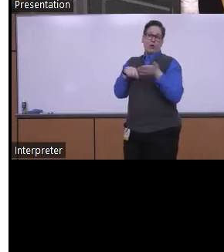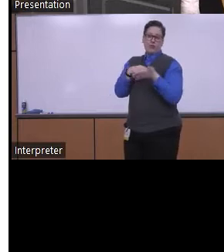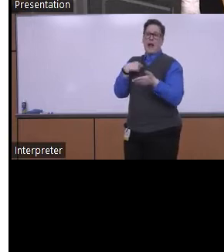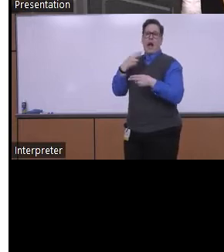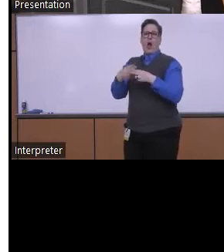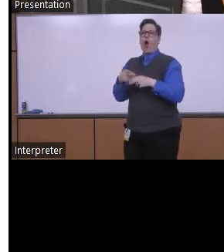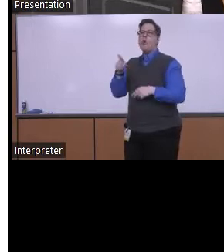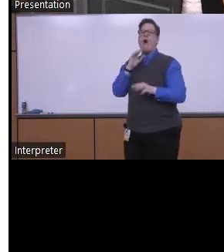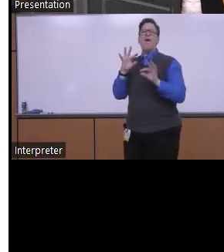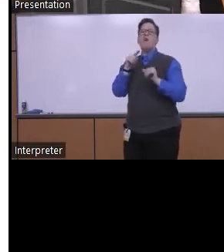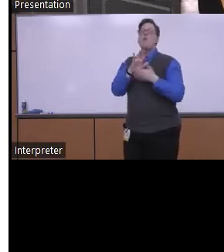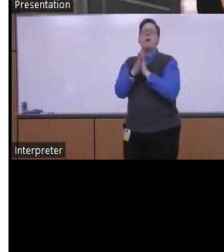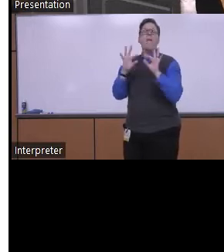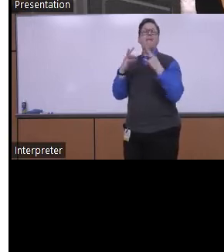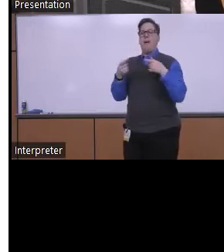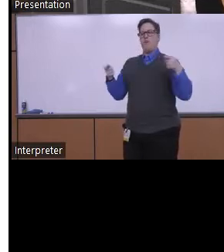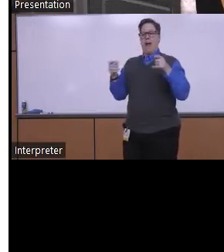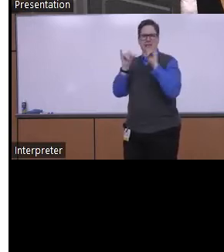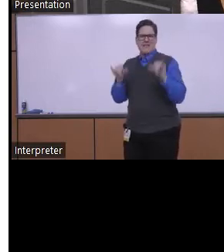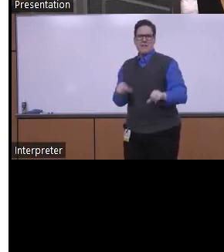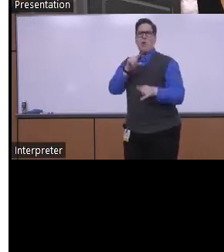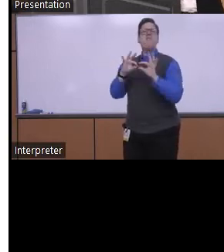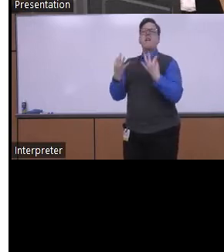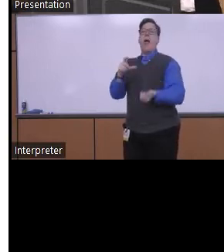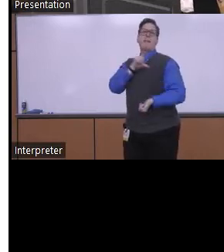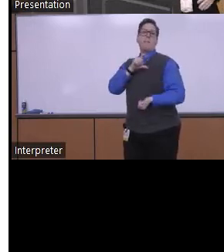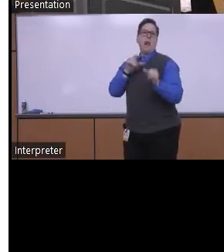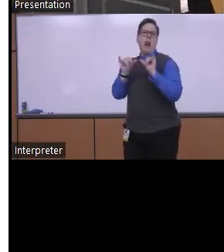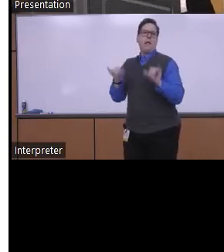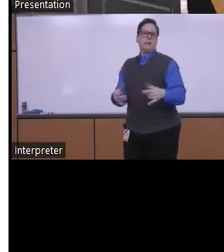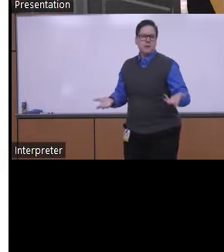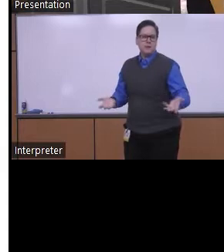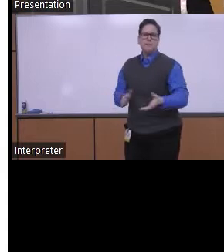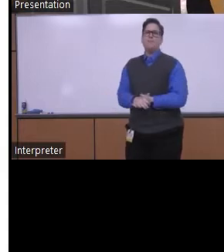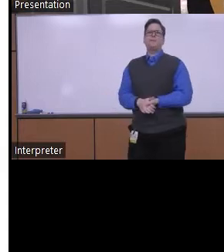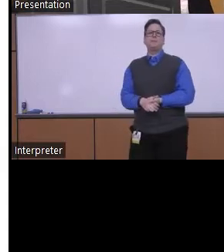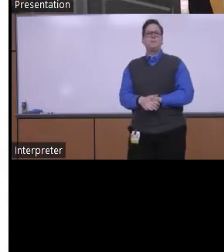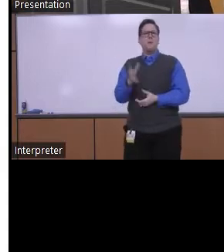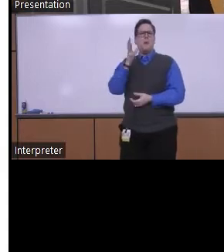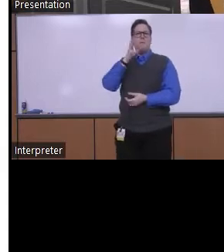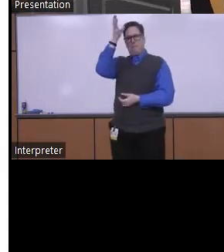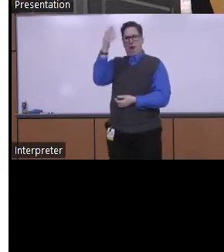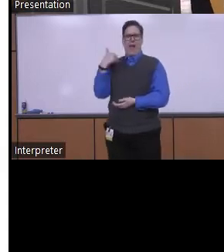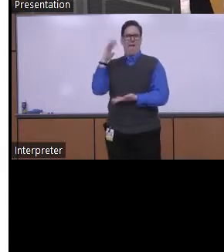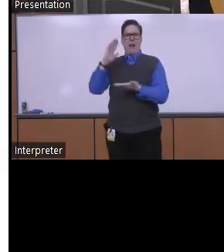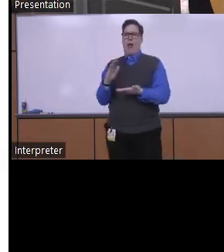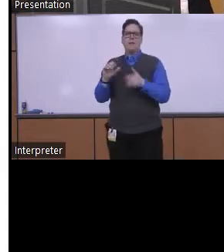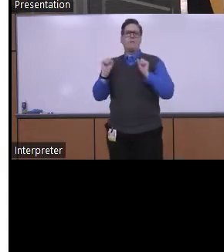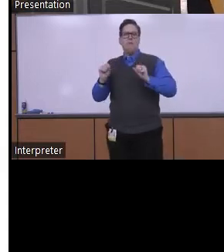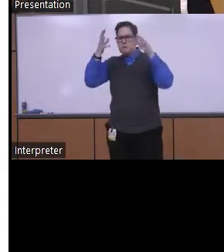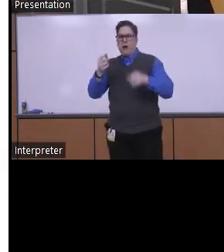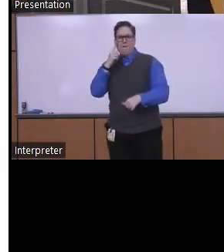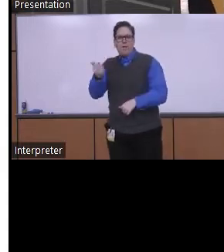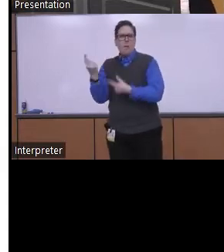a family regulation system or the family policing system. Parents are afforded less freedom to make decisions for their